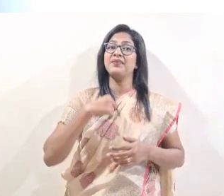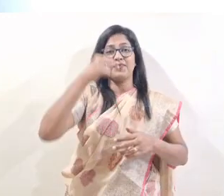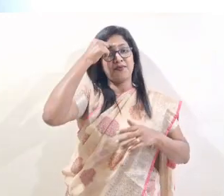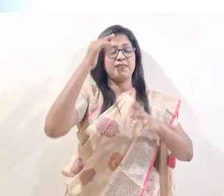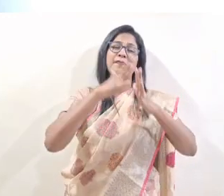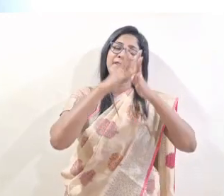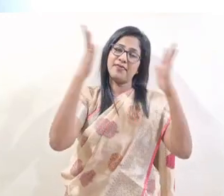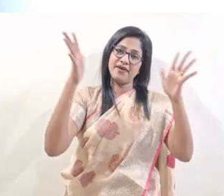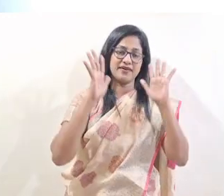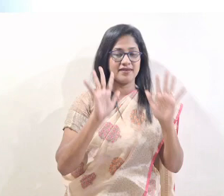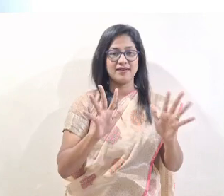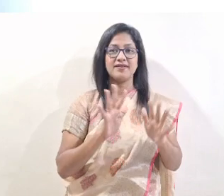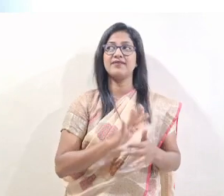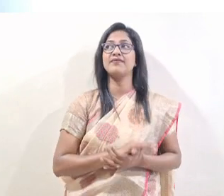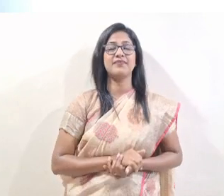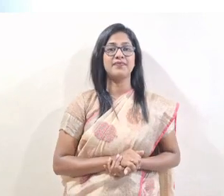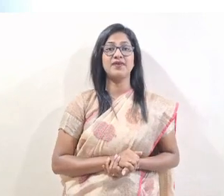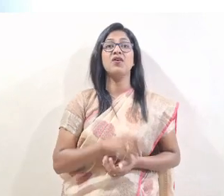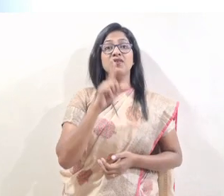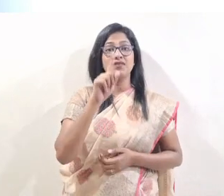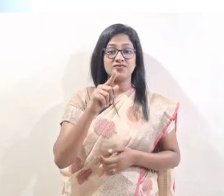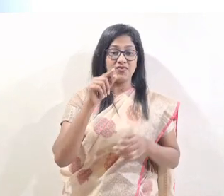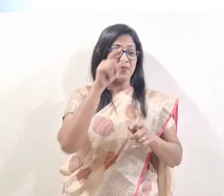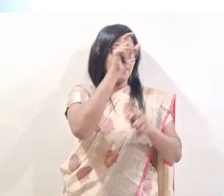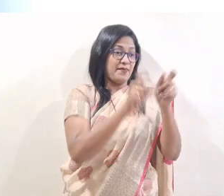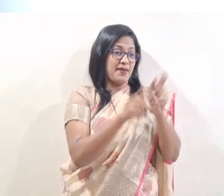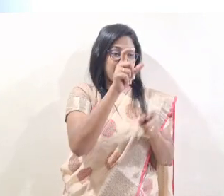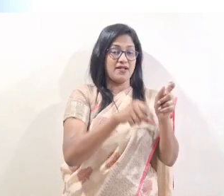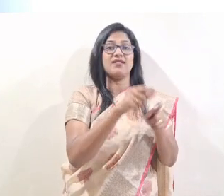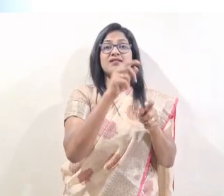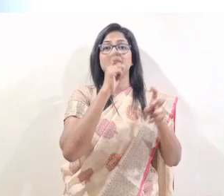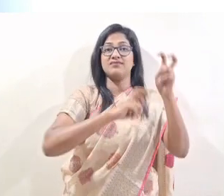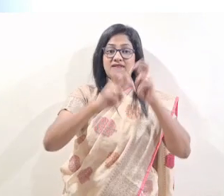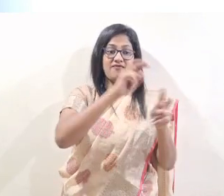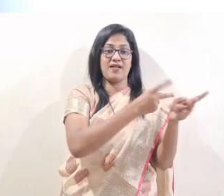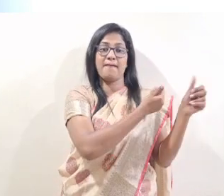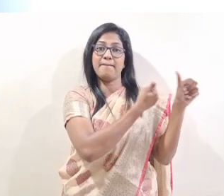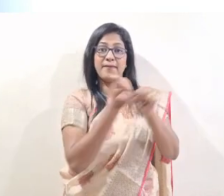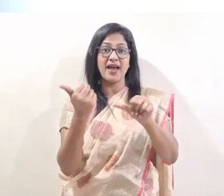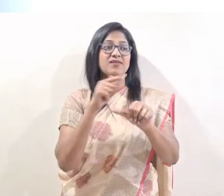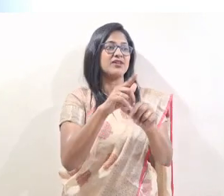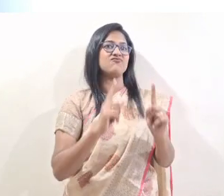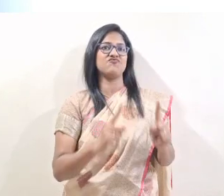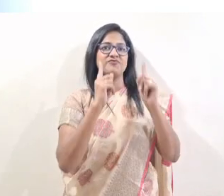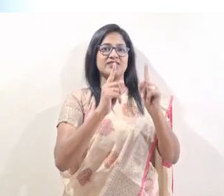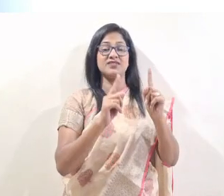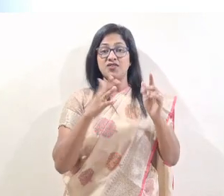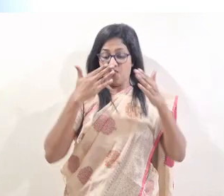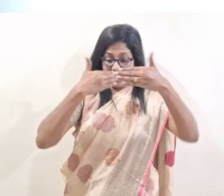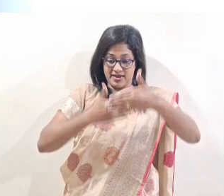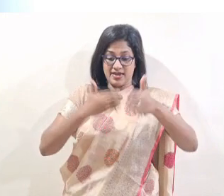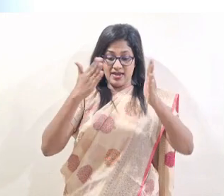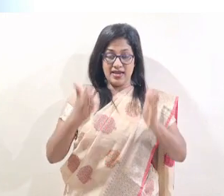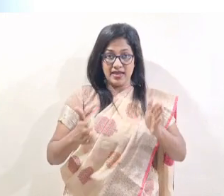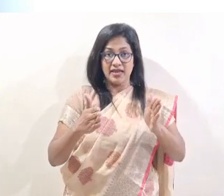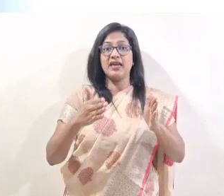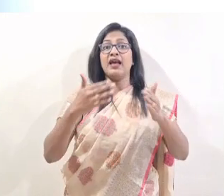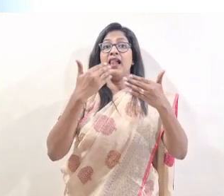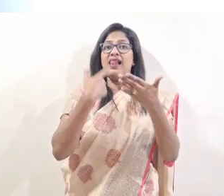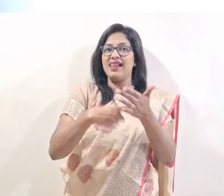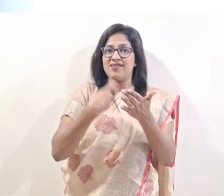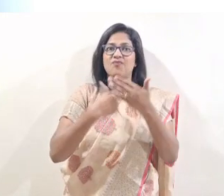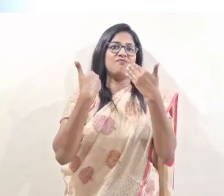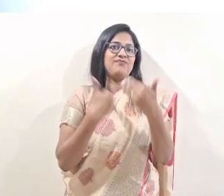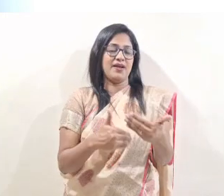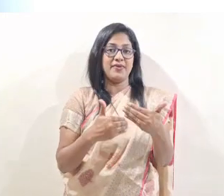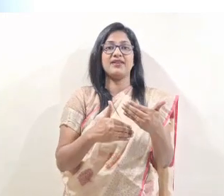of problems because though the passengers are willing to come back, we had to restrict, because each coach we cannot accommodate more than, with